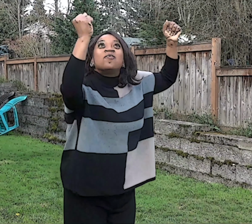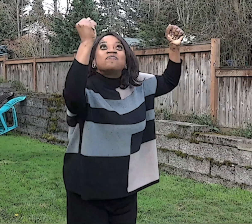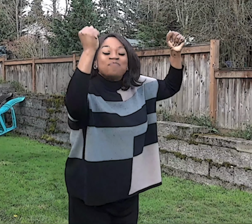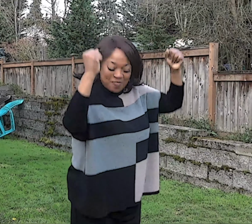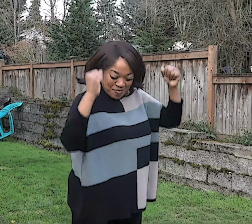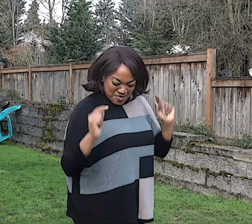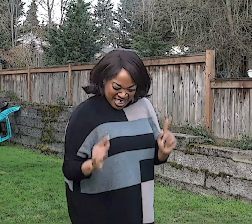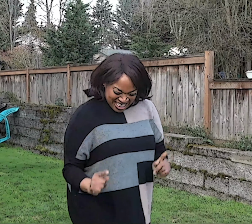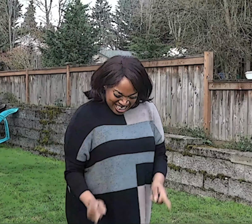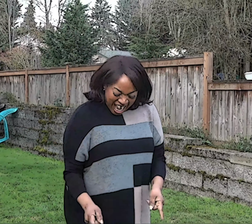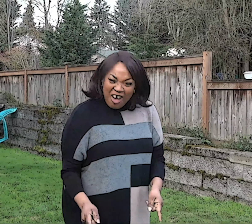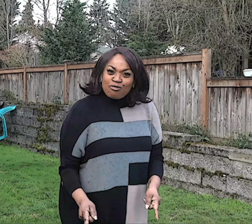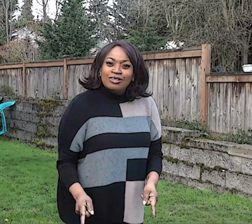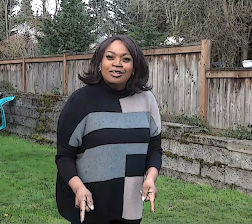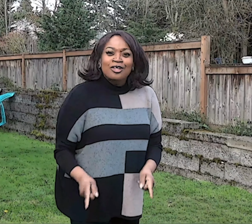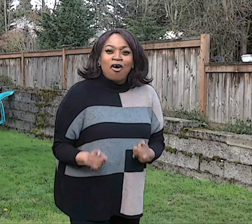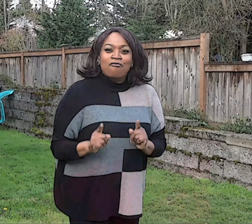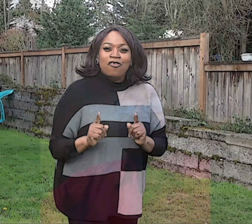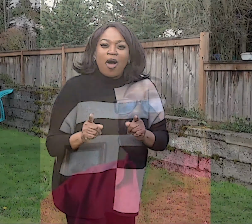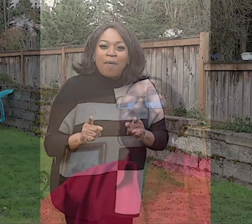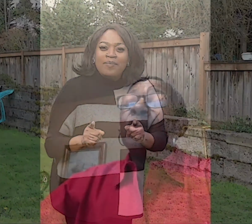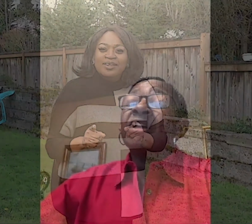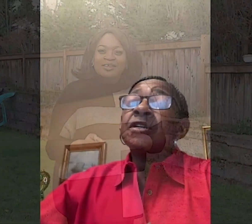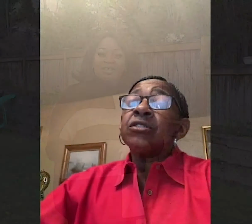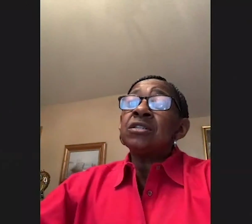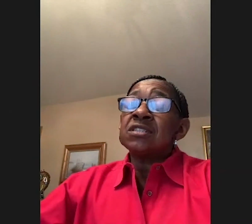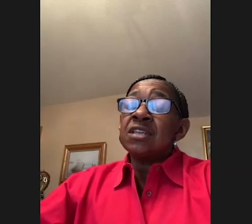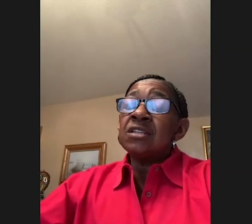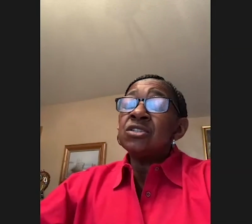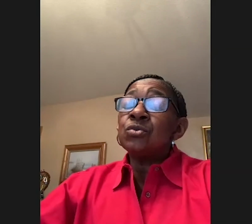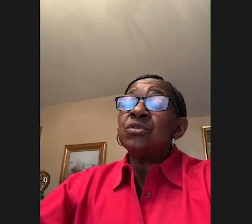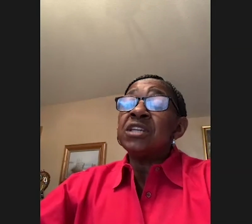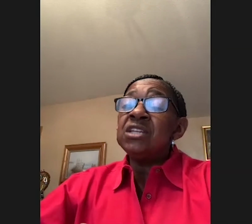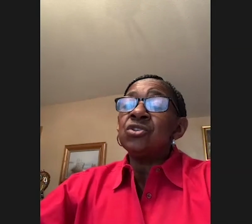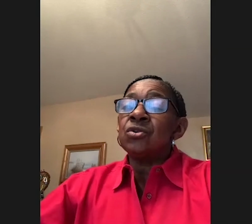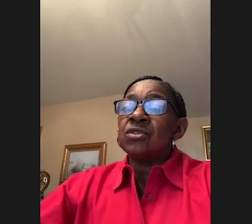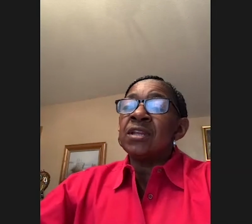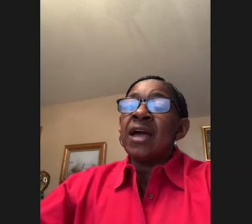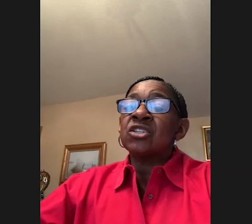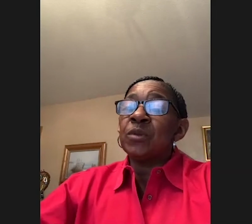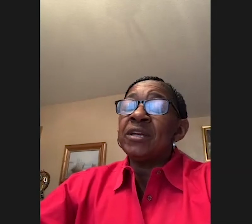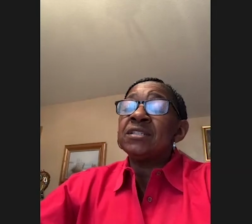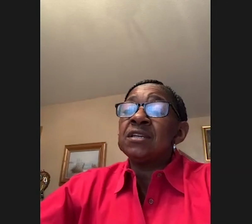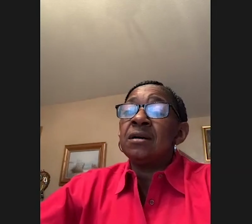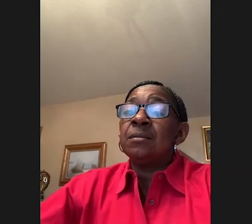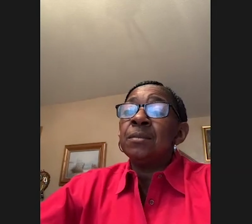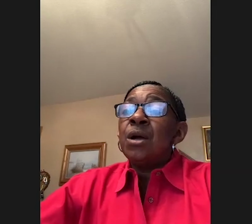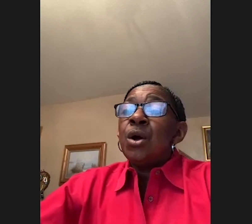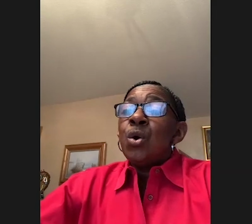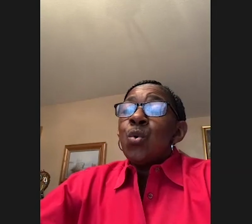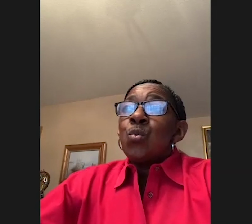not everyone understood what she had in mind. "I took it to the Sunday school teachers and I explained to